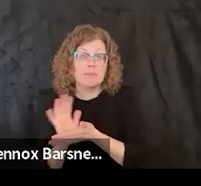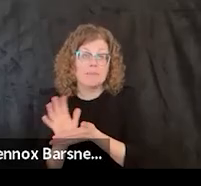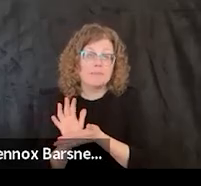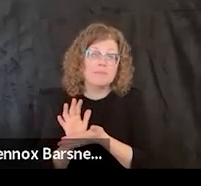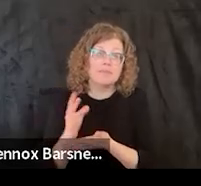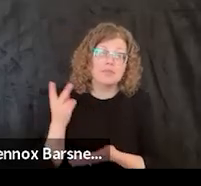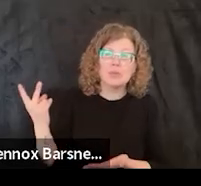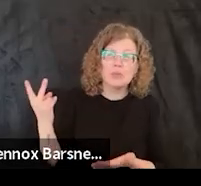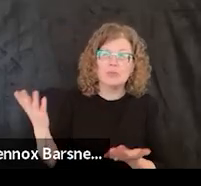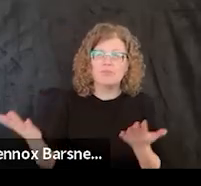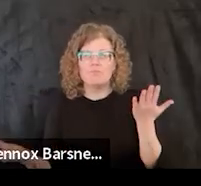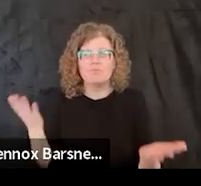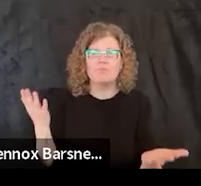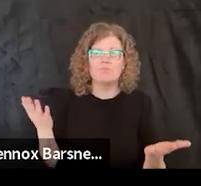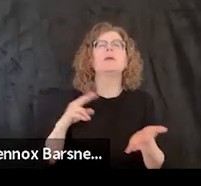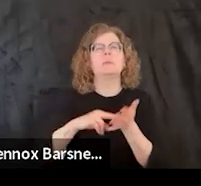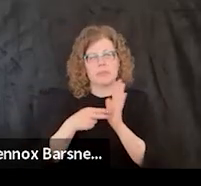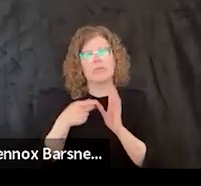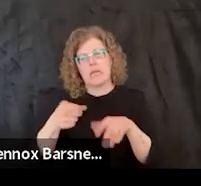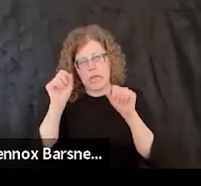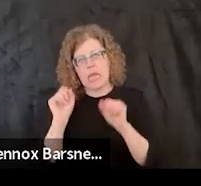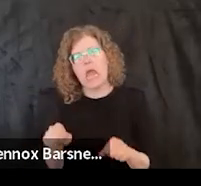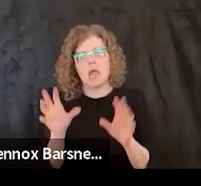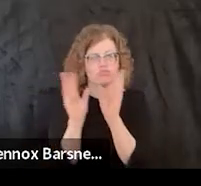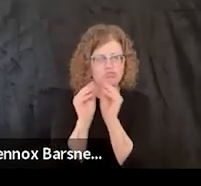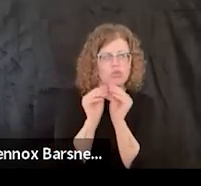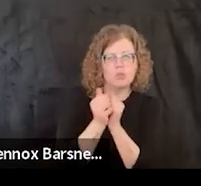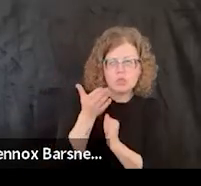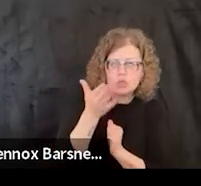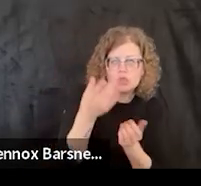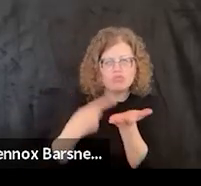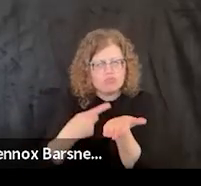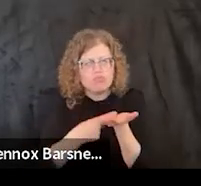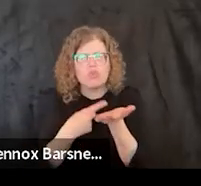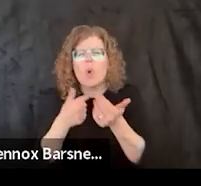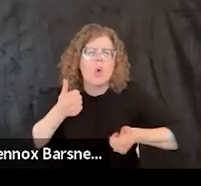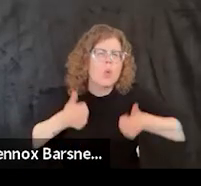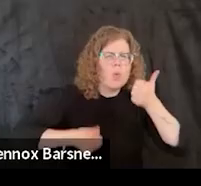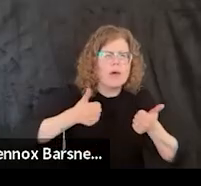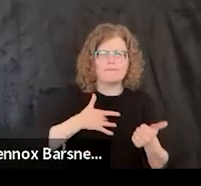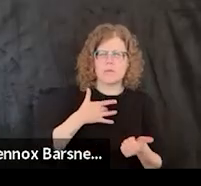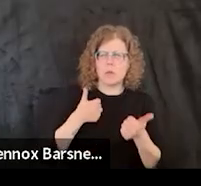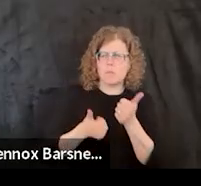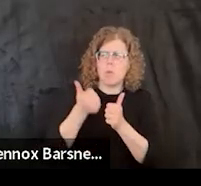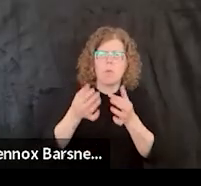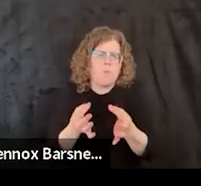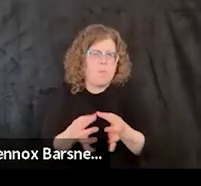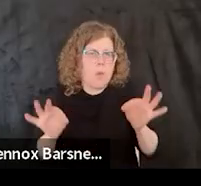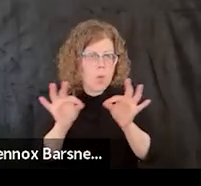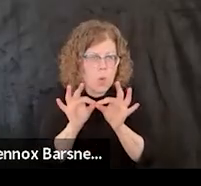your project primarily involves and which perspectives might be most valuable in assessment given the focus of your